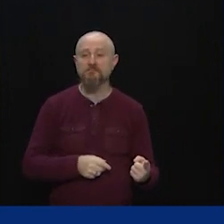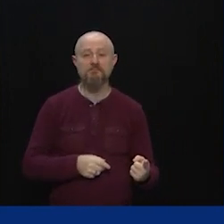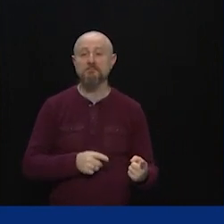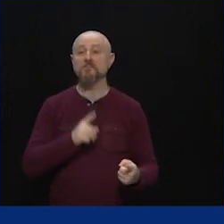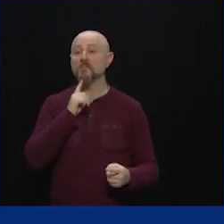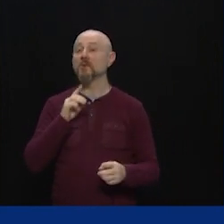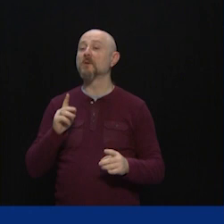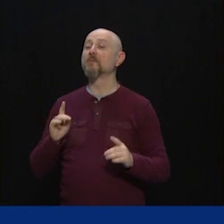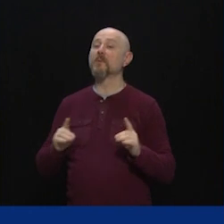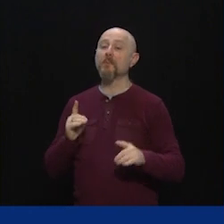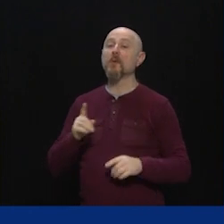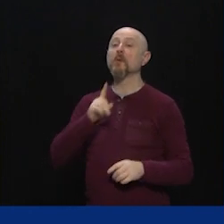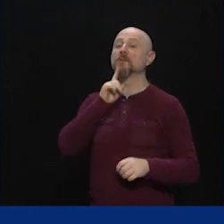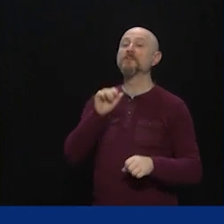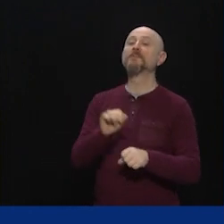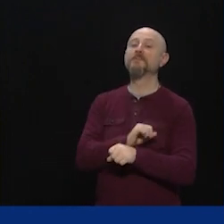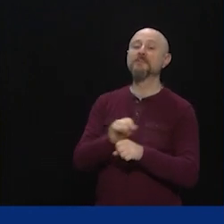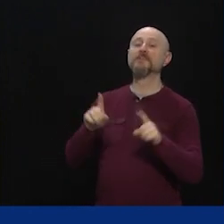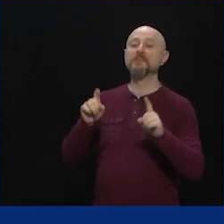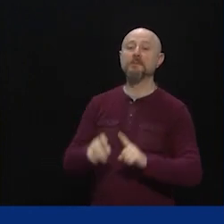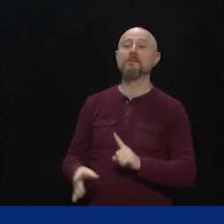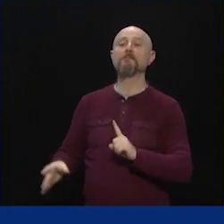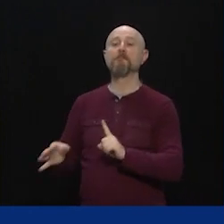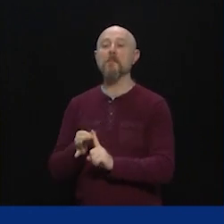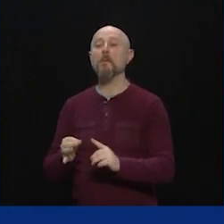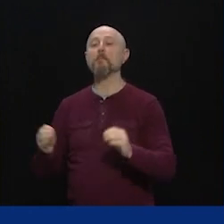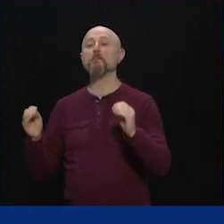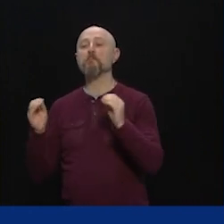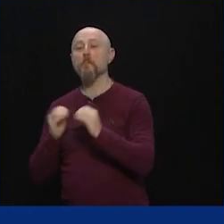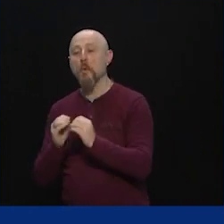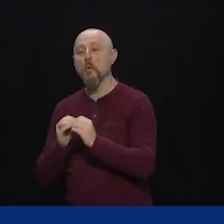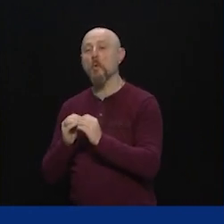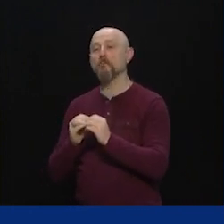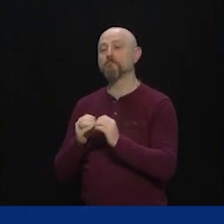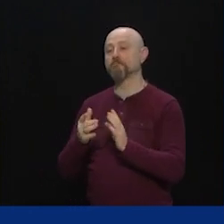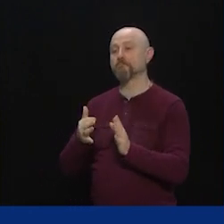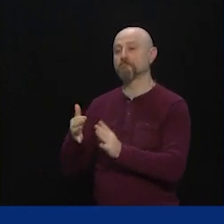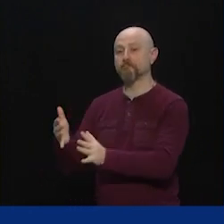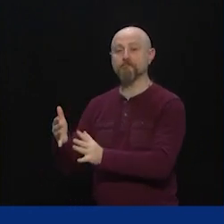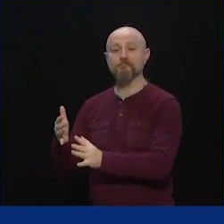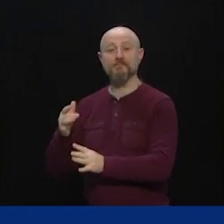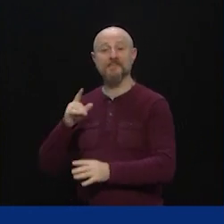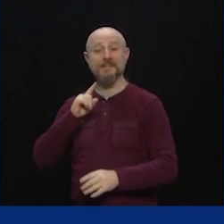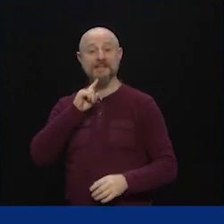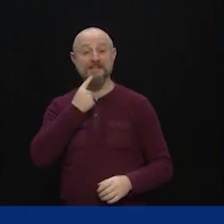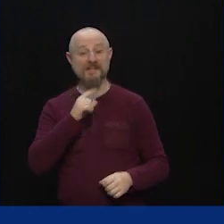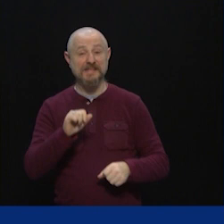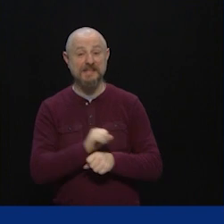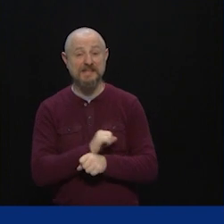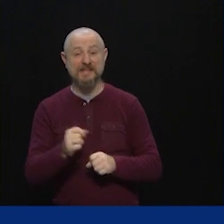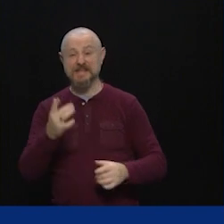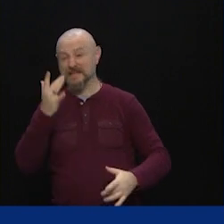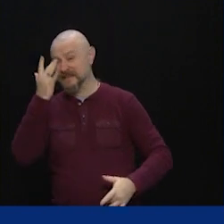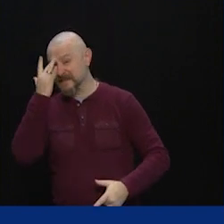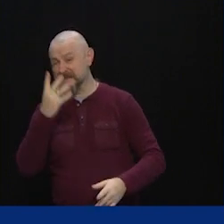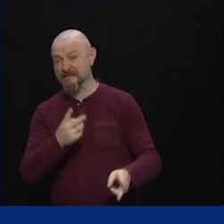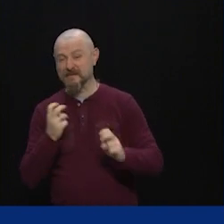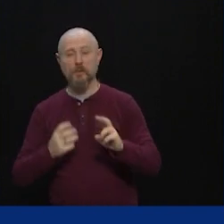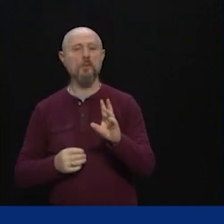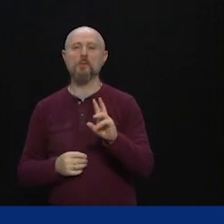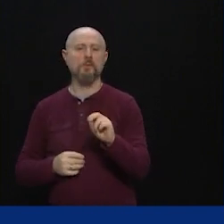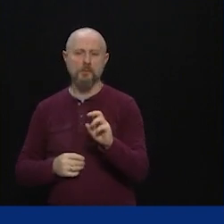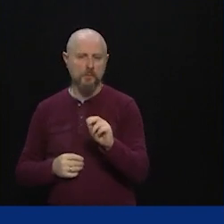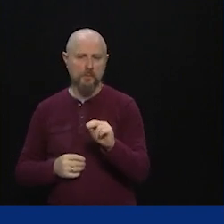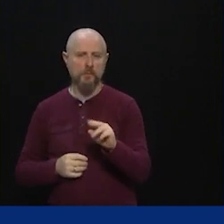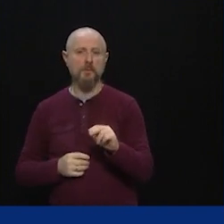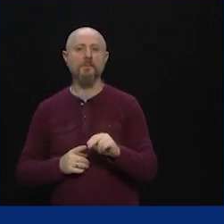much higher rate, but the severity of the illness is far less than we've seen before. So shocking in the